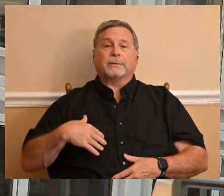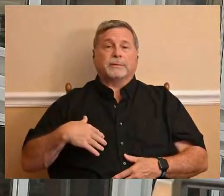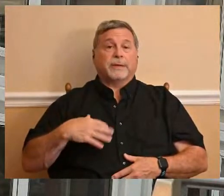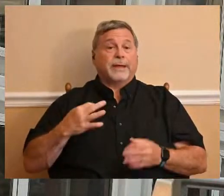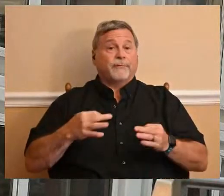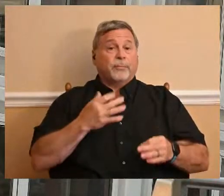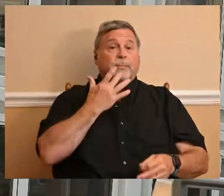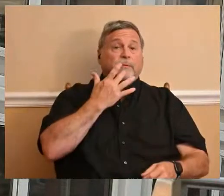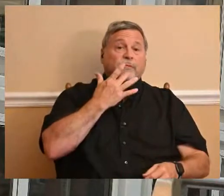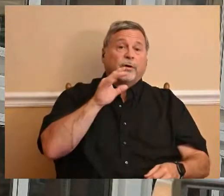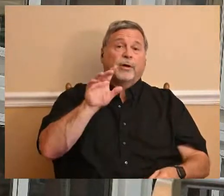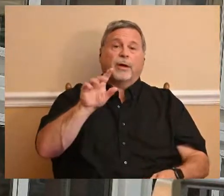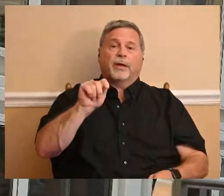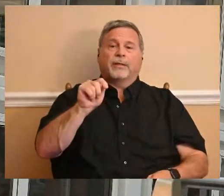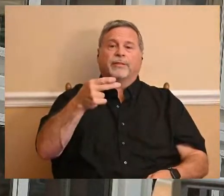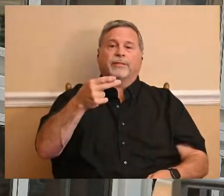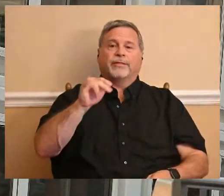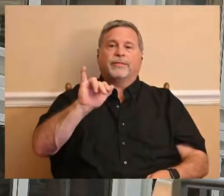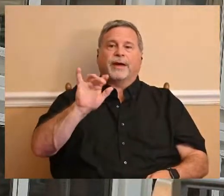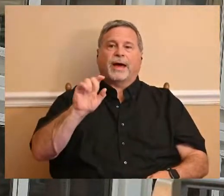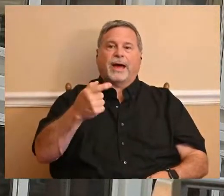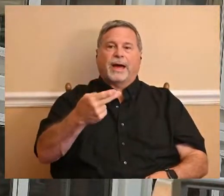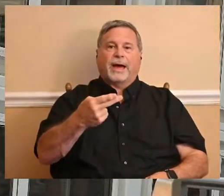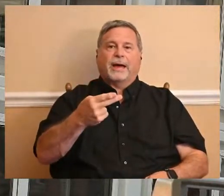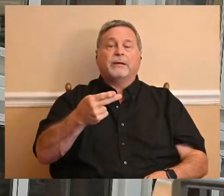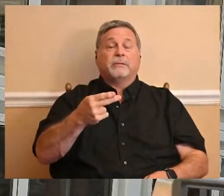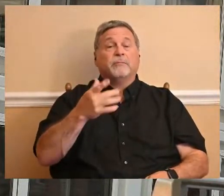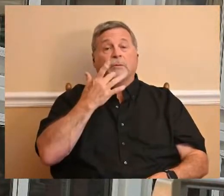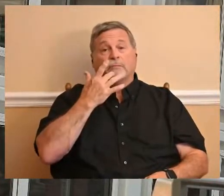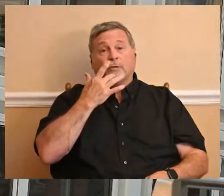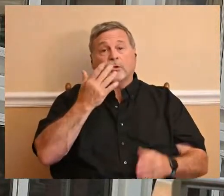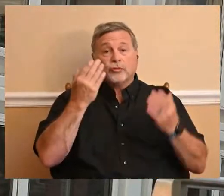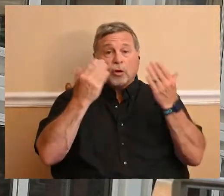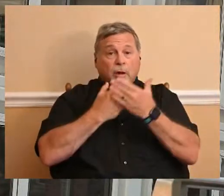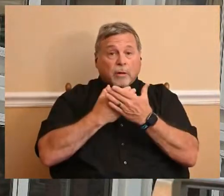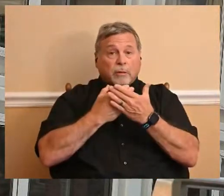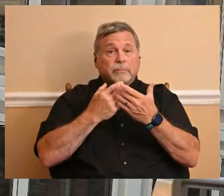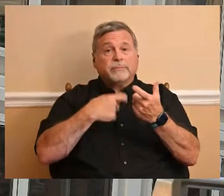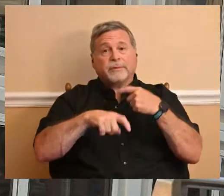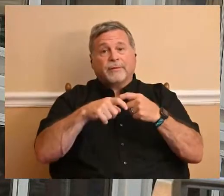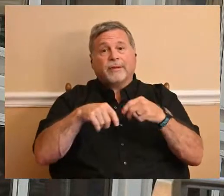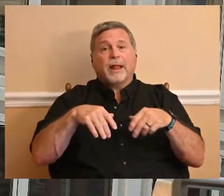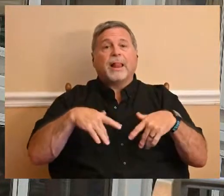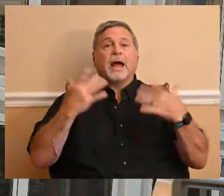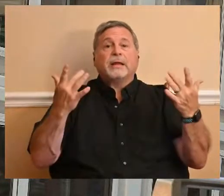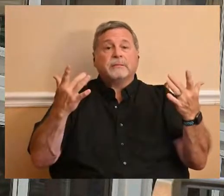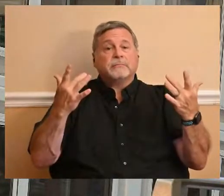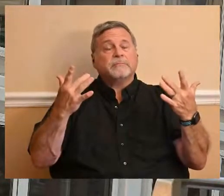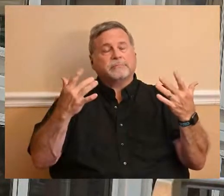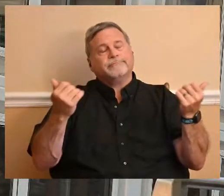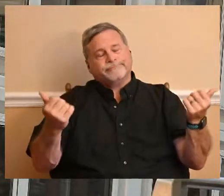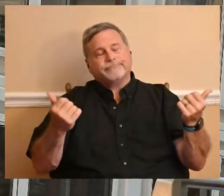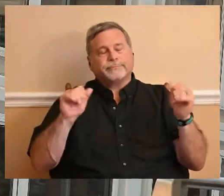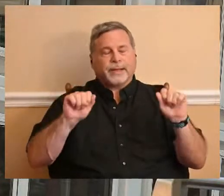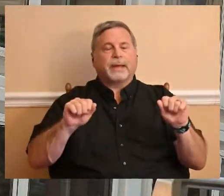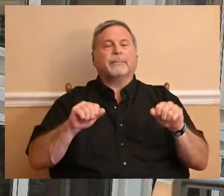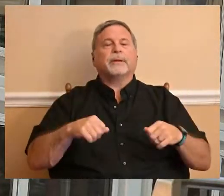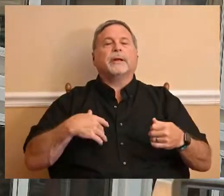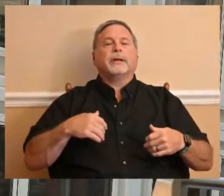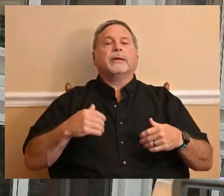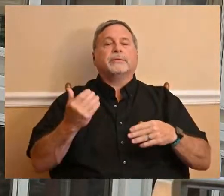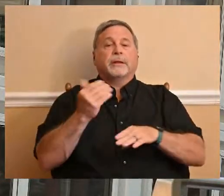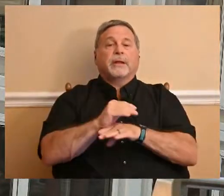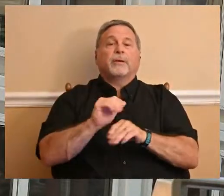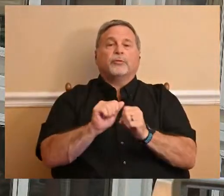using thighs, I like the dark meat. My wife likes the light meat, so we're doing a chicken breast tonight. But honestly, either leaving it on the